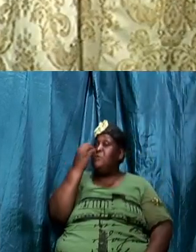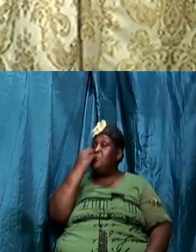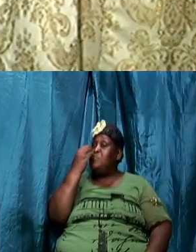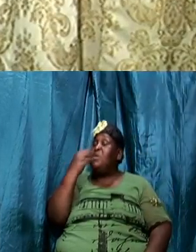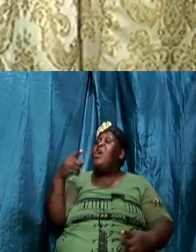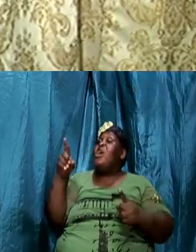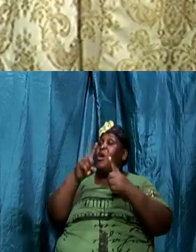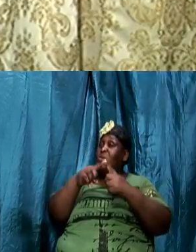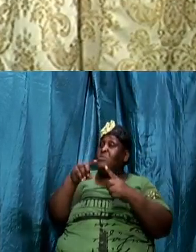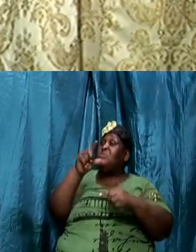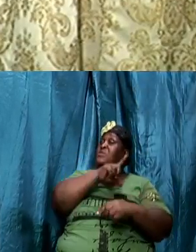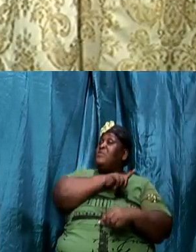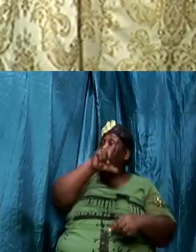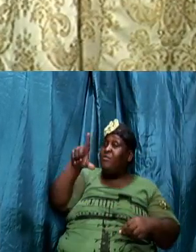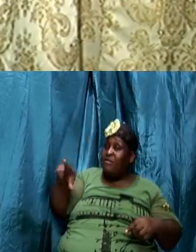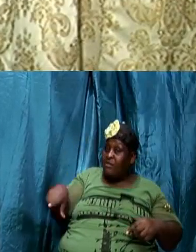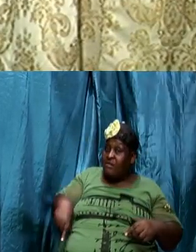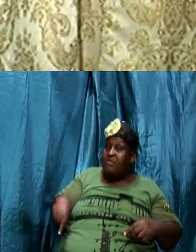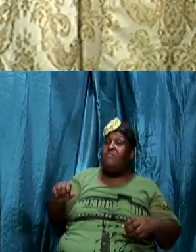unto the Lord.